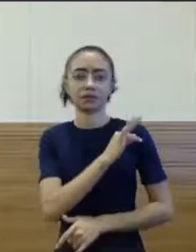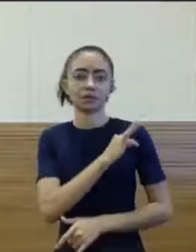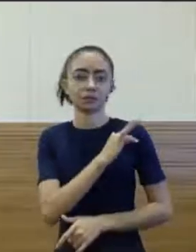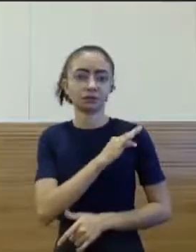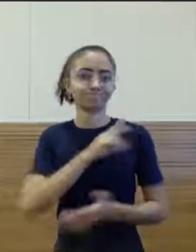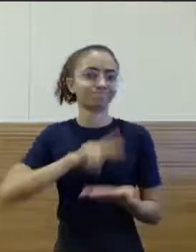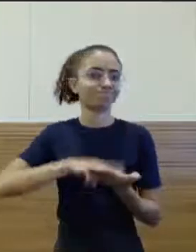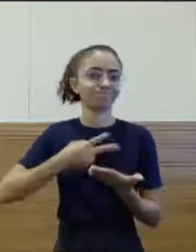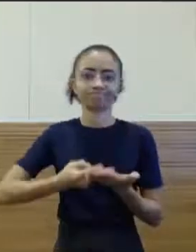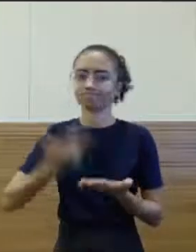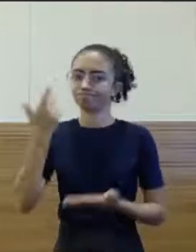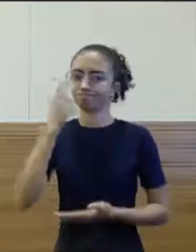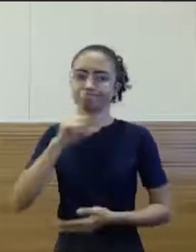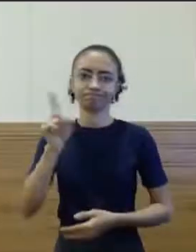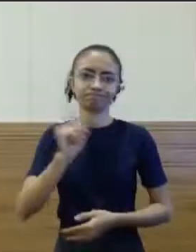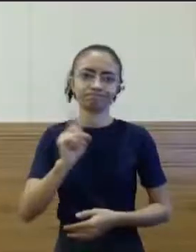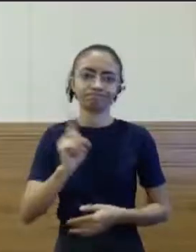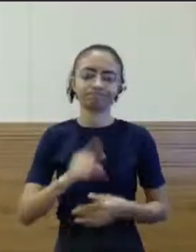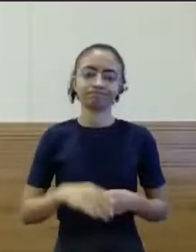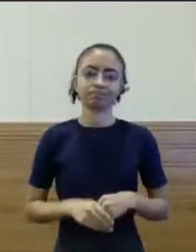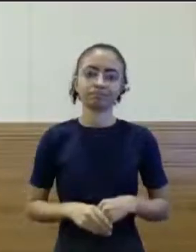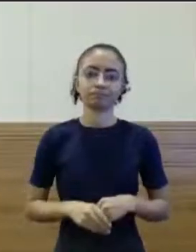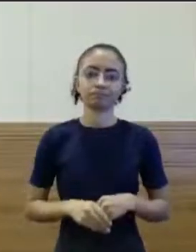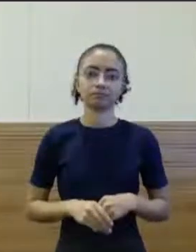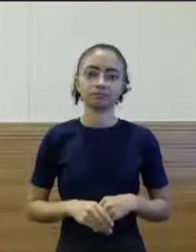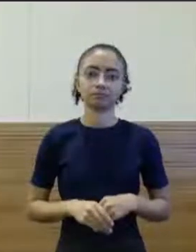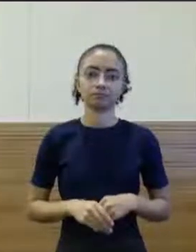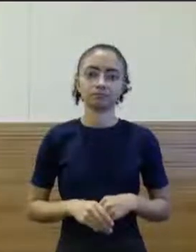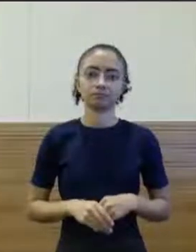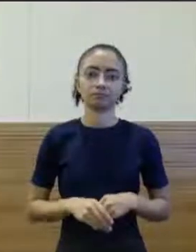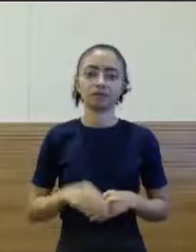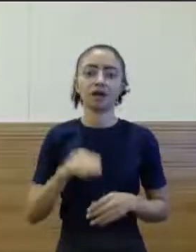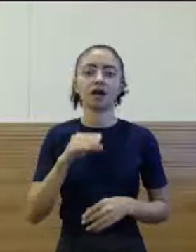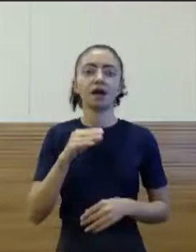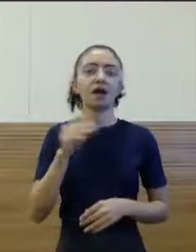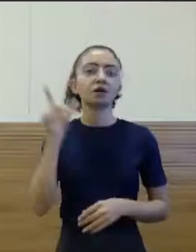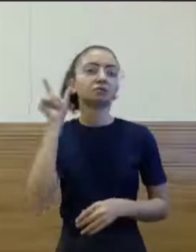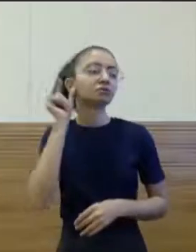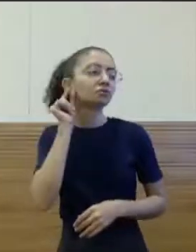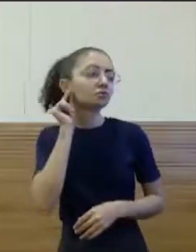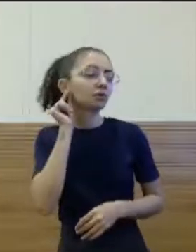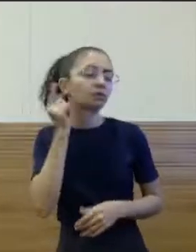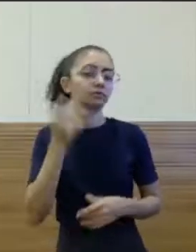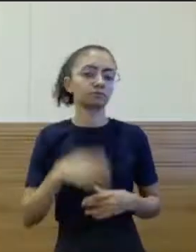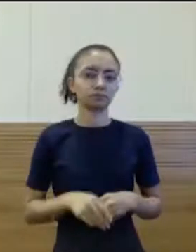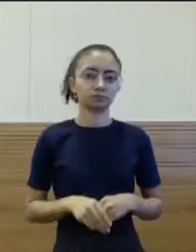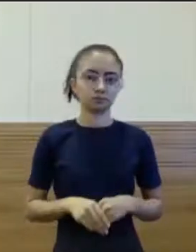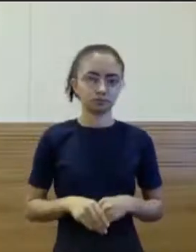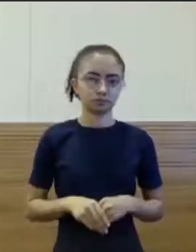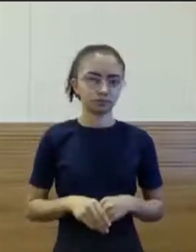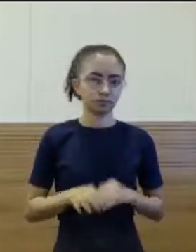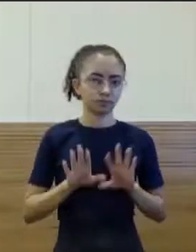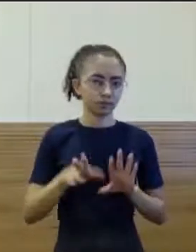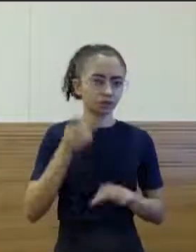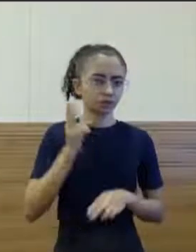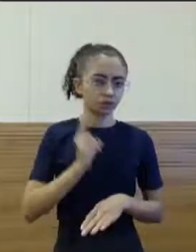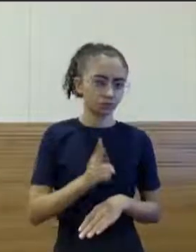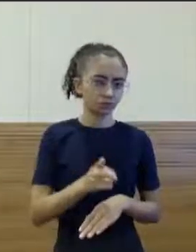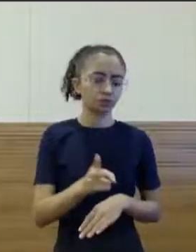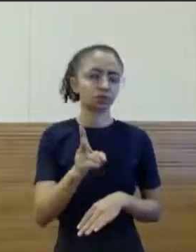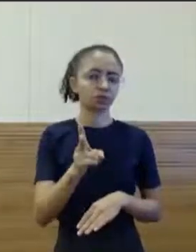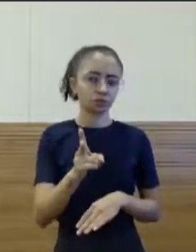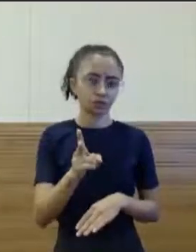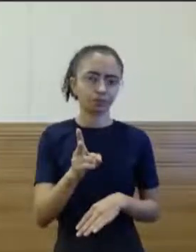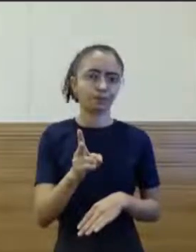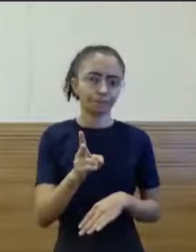Aún sigue siendo muy bajo Well, por ciento de lactancia we had an increase of this uh, this